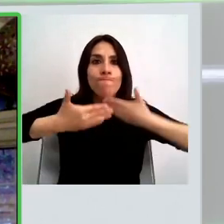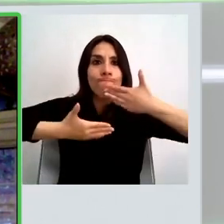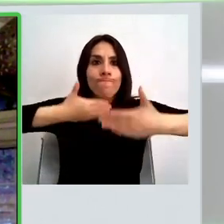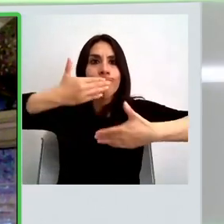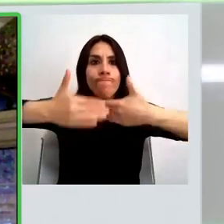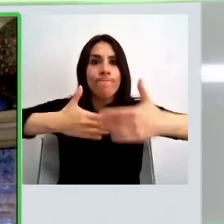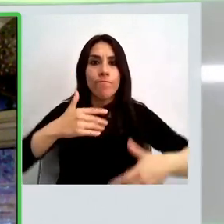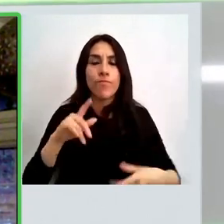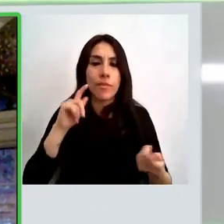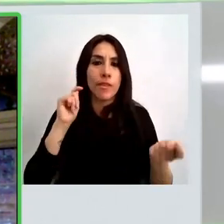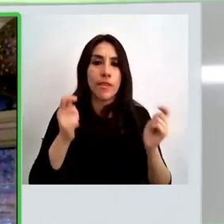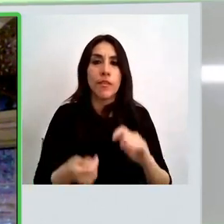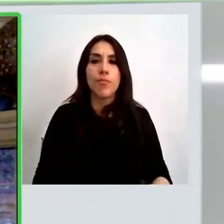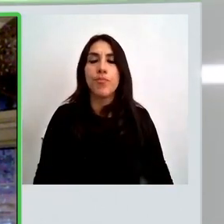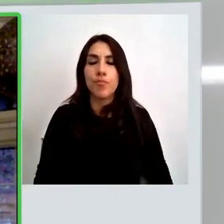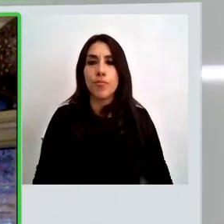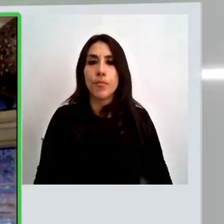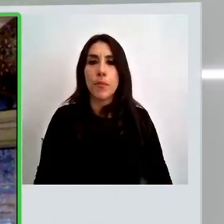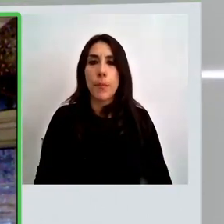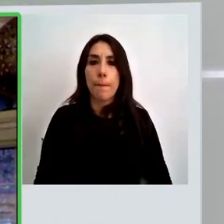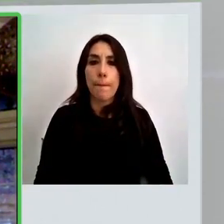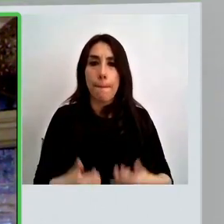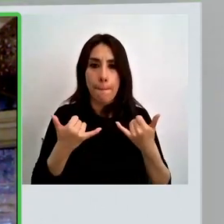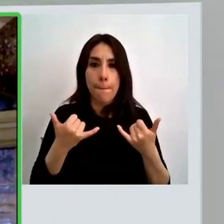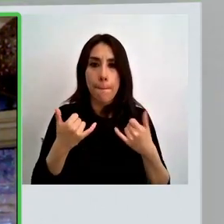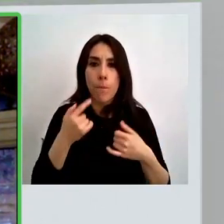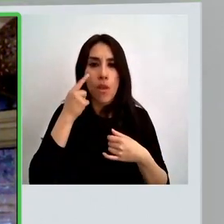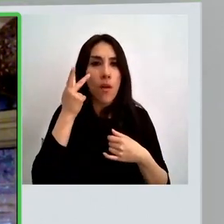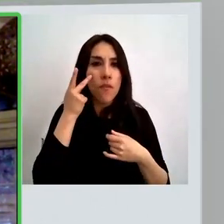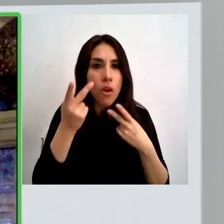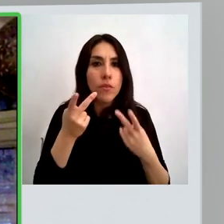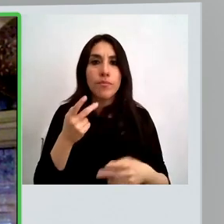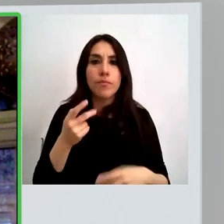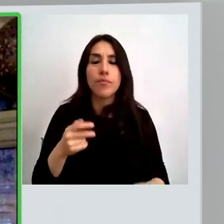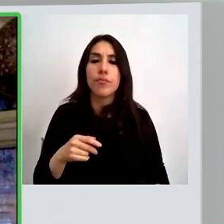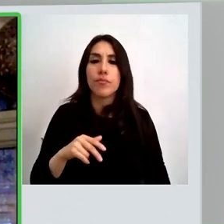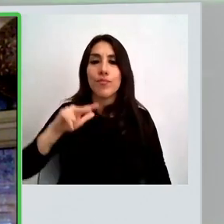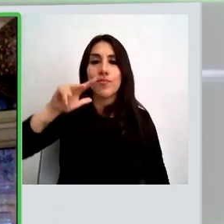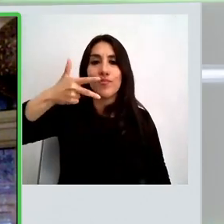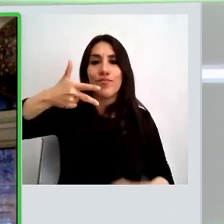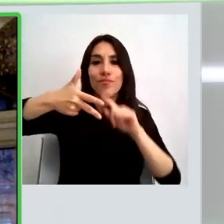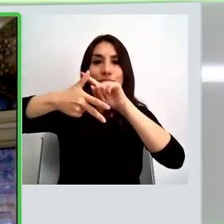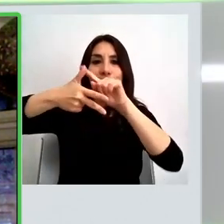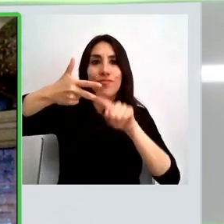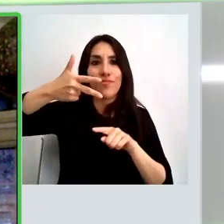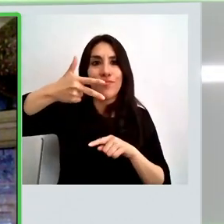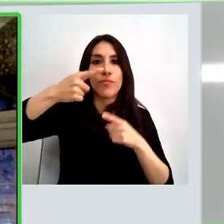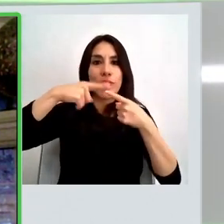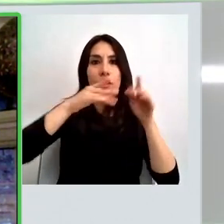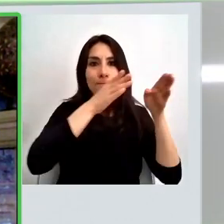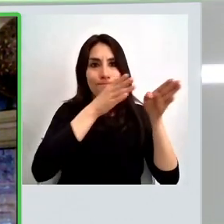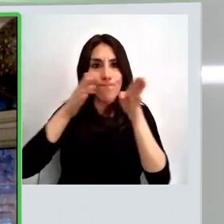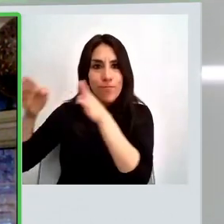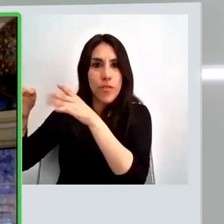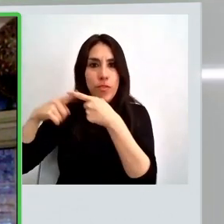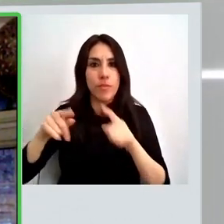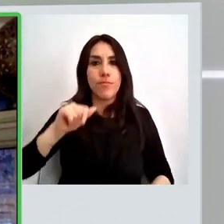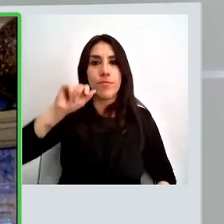three phases of change. So the first is when countries and jurisdictions around the world